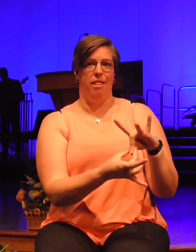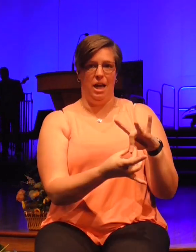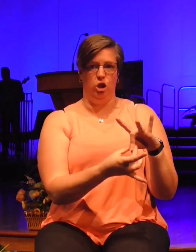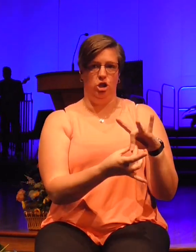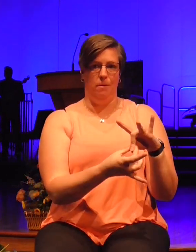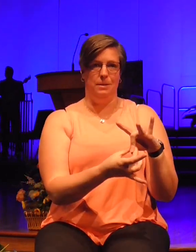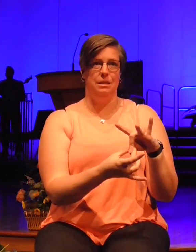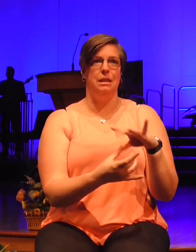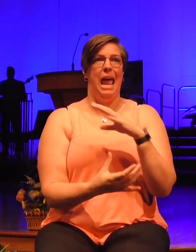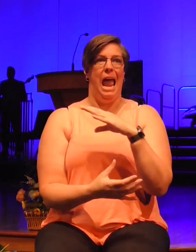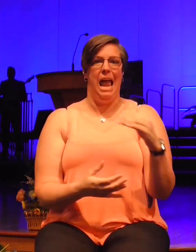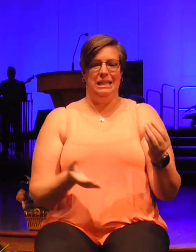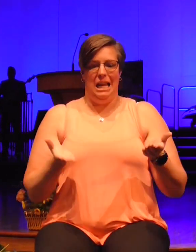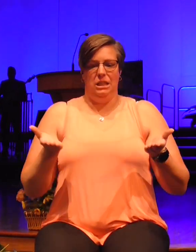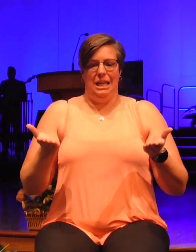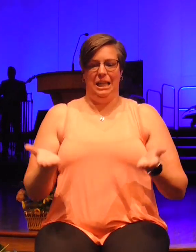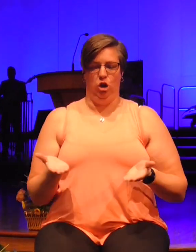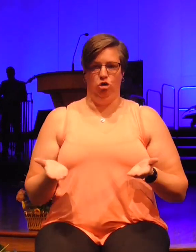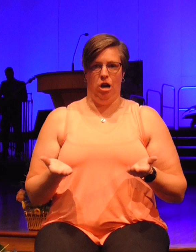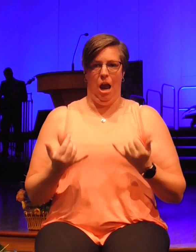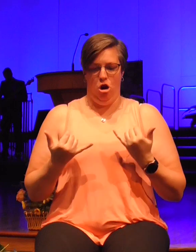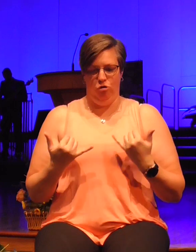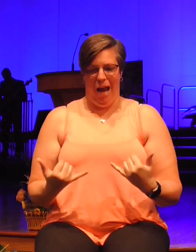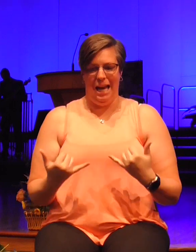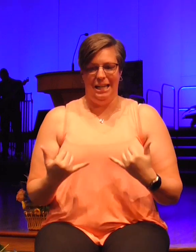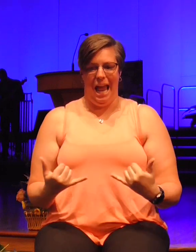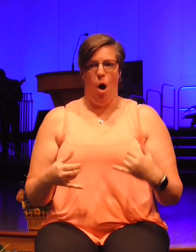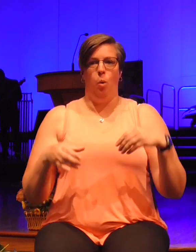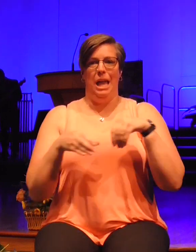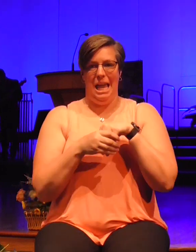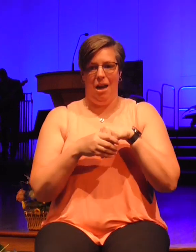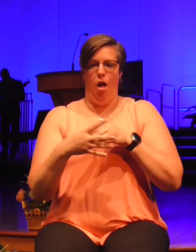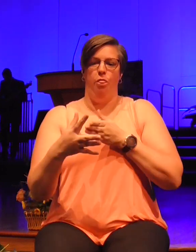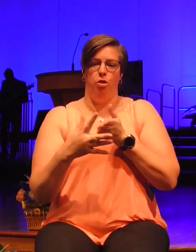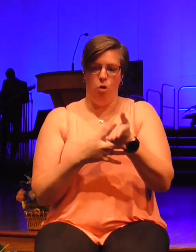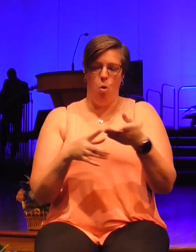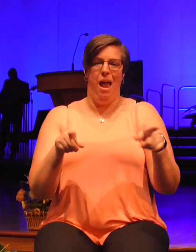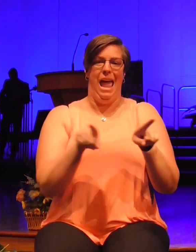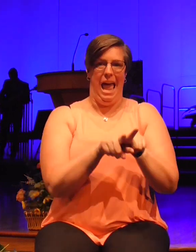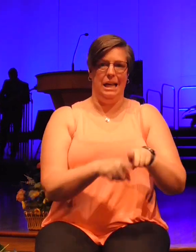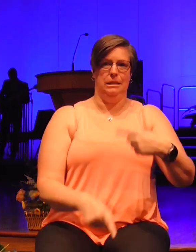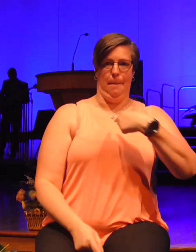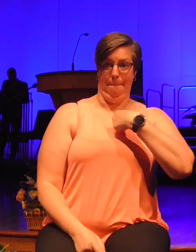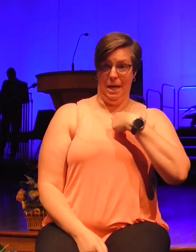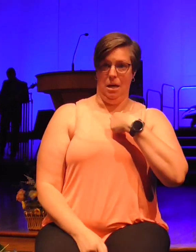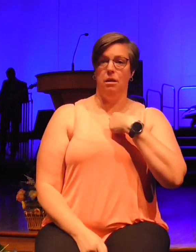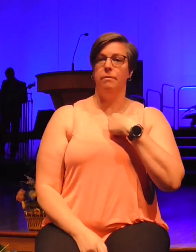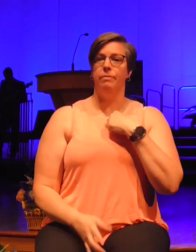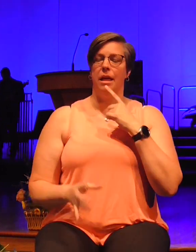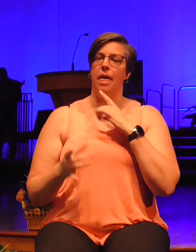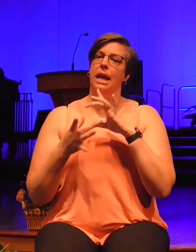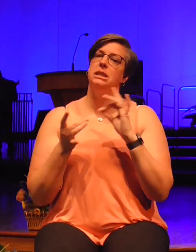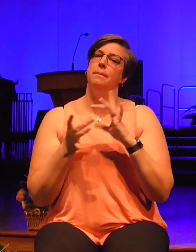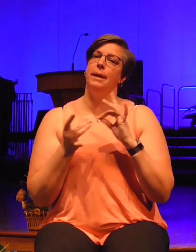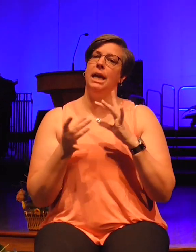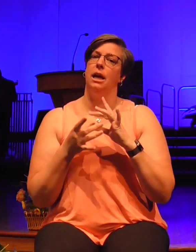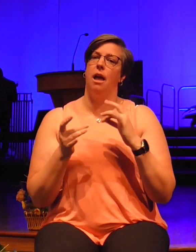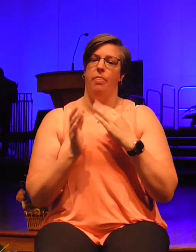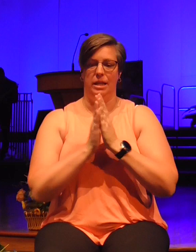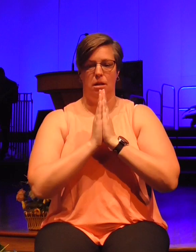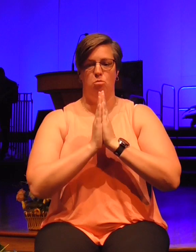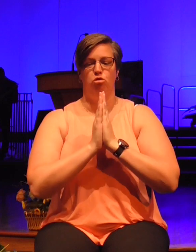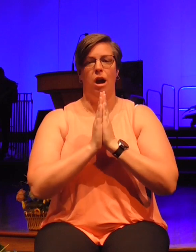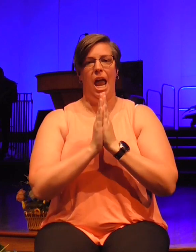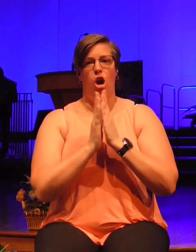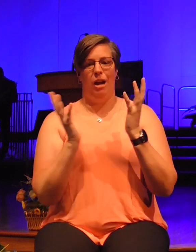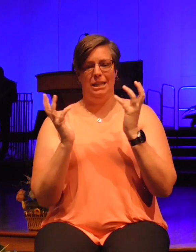And that it is right here, right now, in, through, and as me as I speak this word, that this prayer that I pray is a prayer of